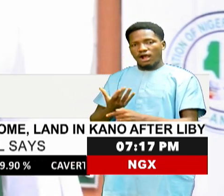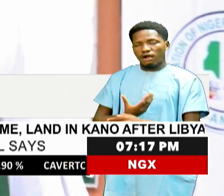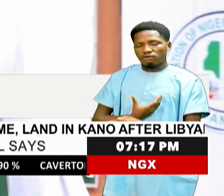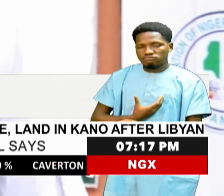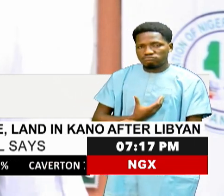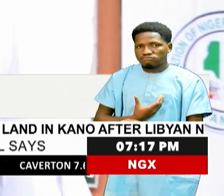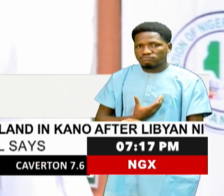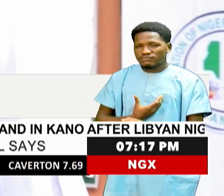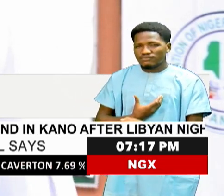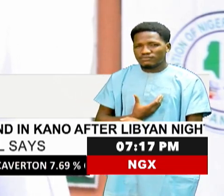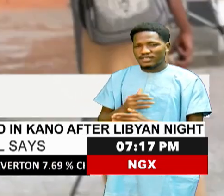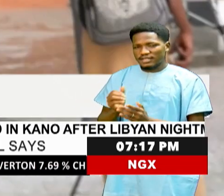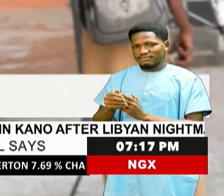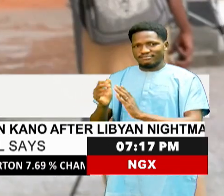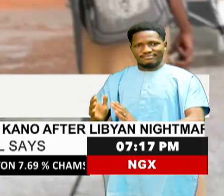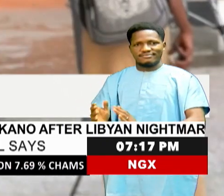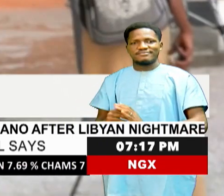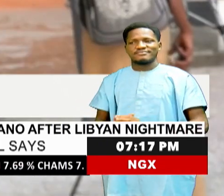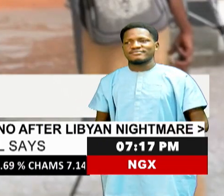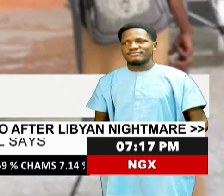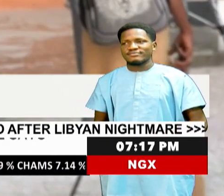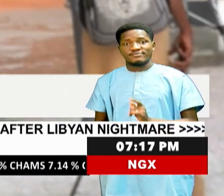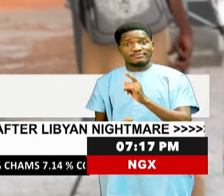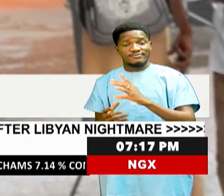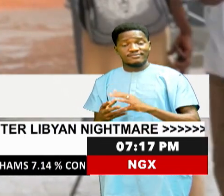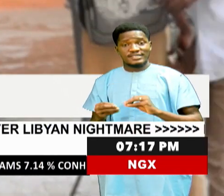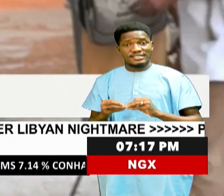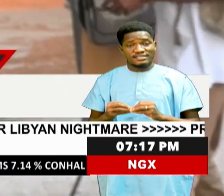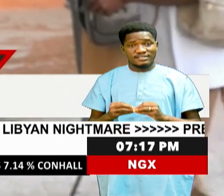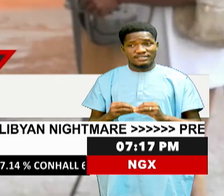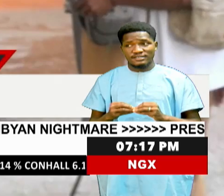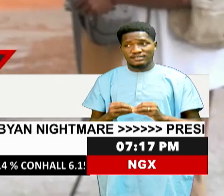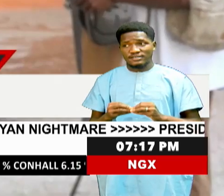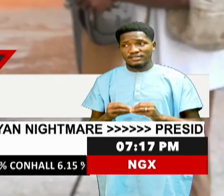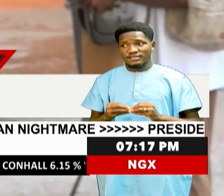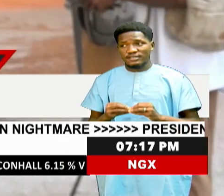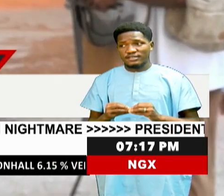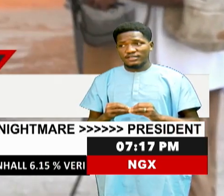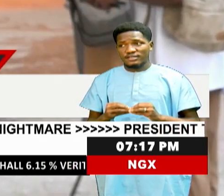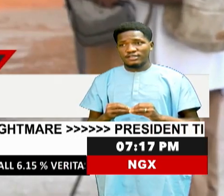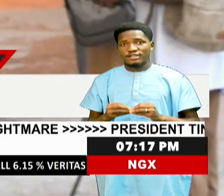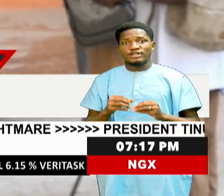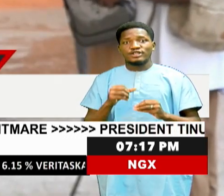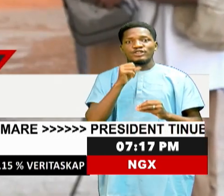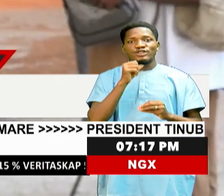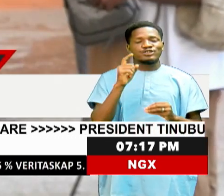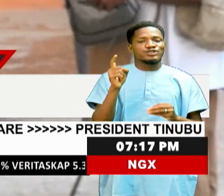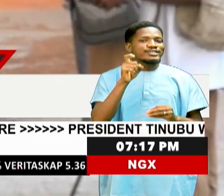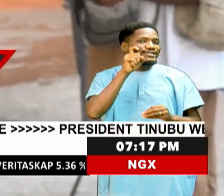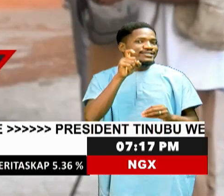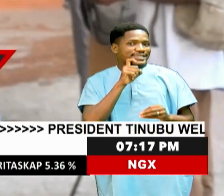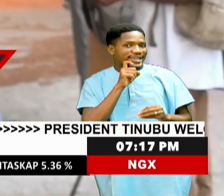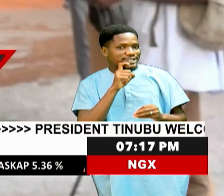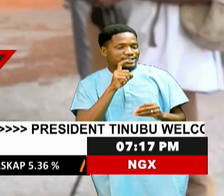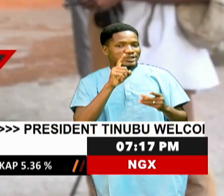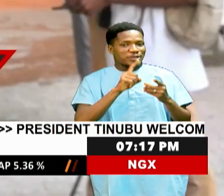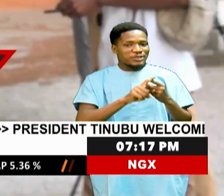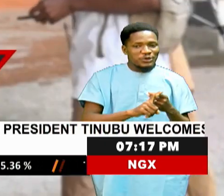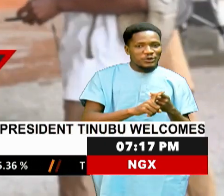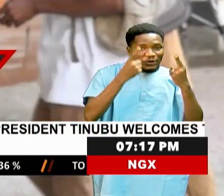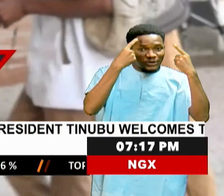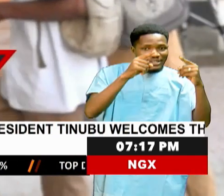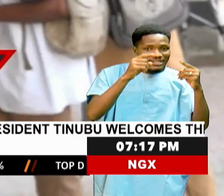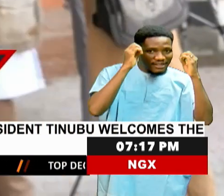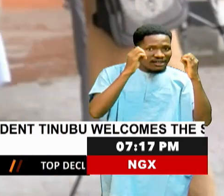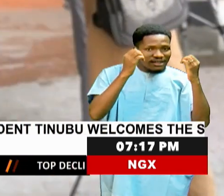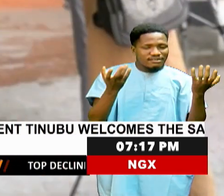our leaders. Not getting marks for grade, sex for grades, avoid that. Even when that opportunity comes up, throw